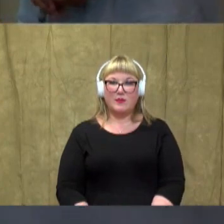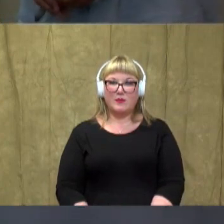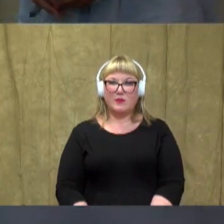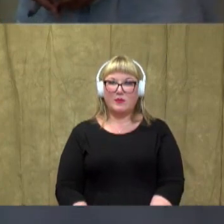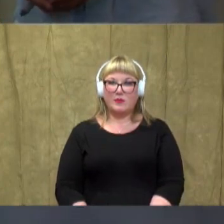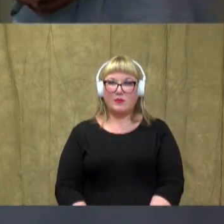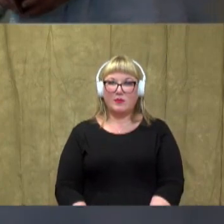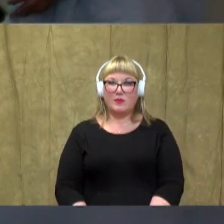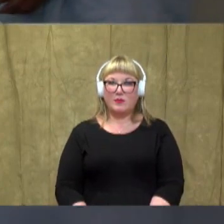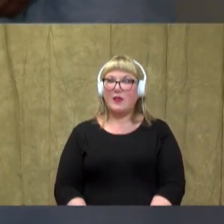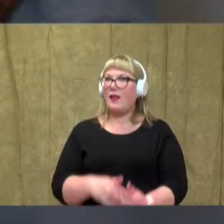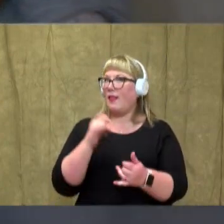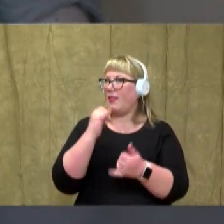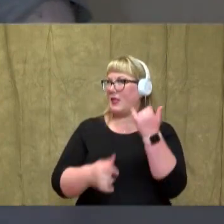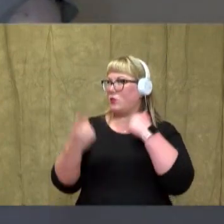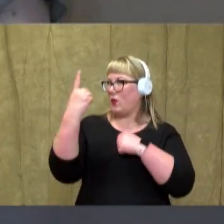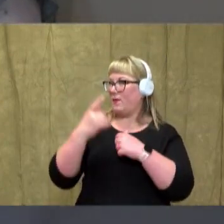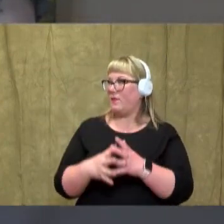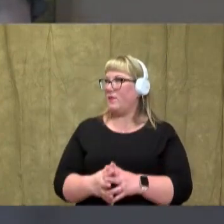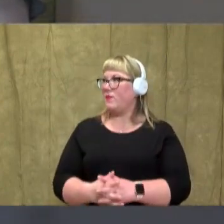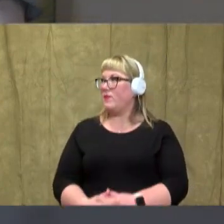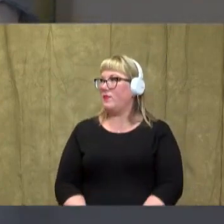Now for your exit ticket.